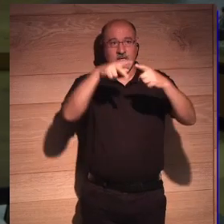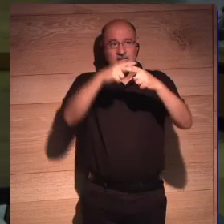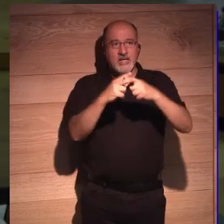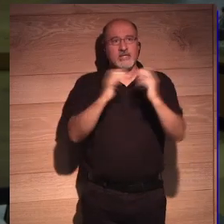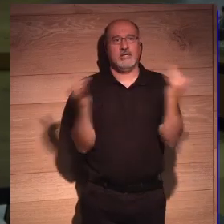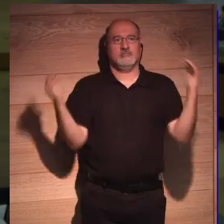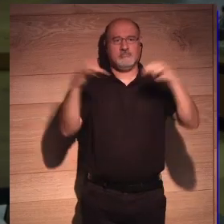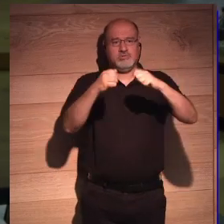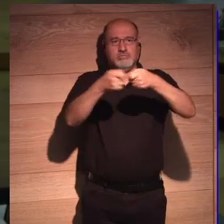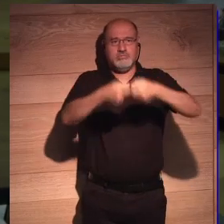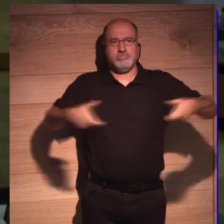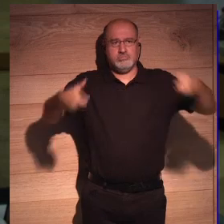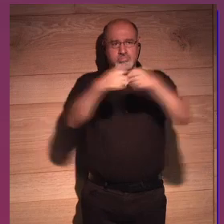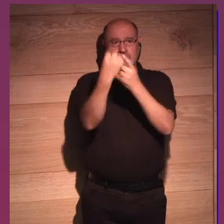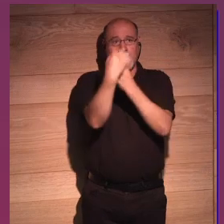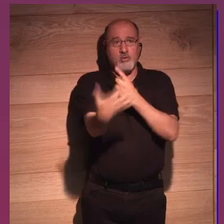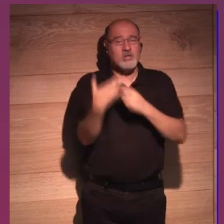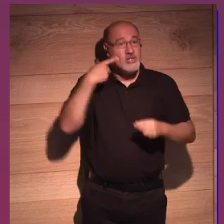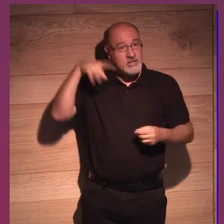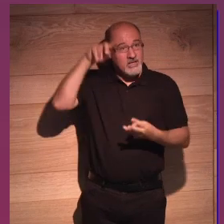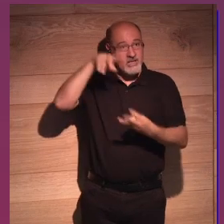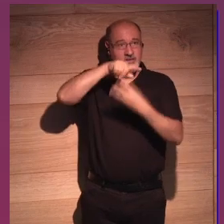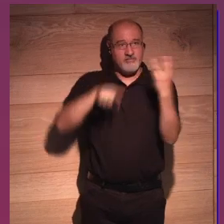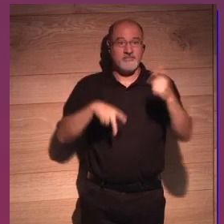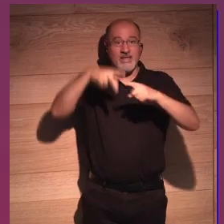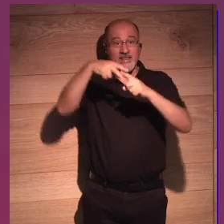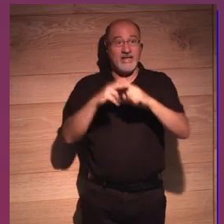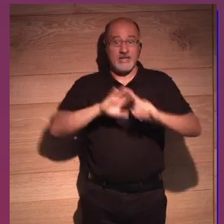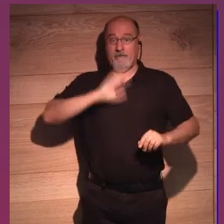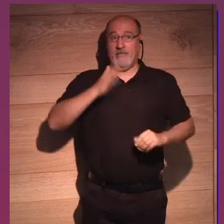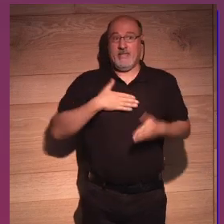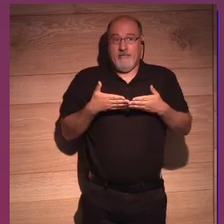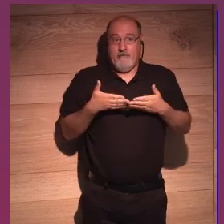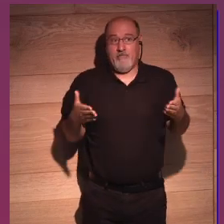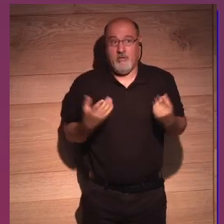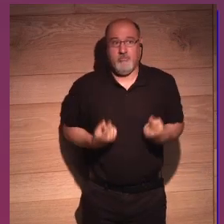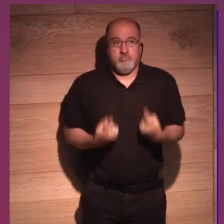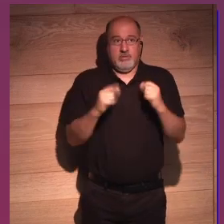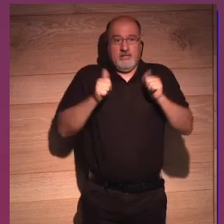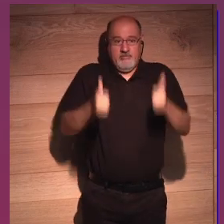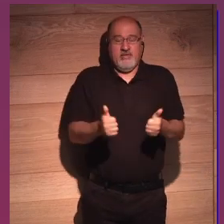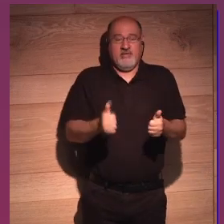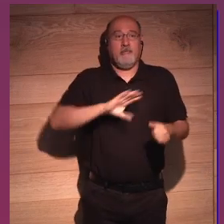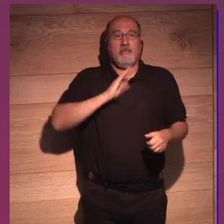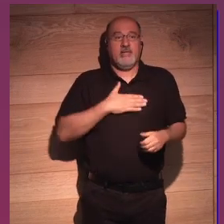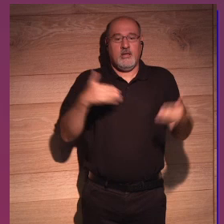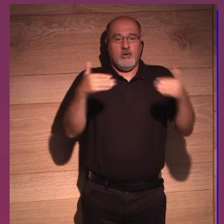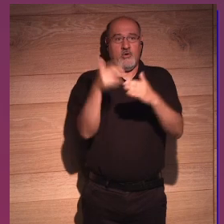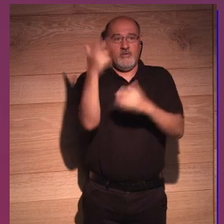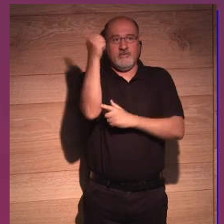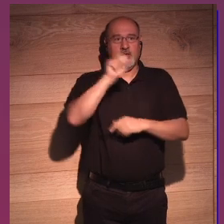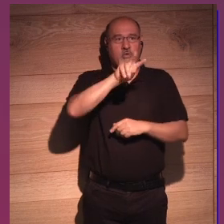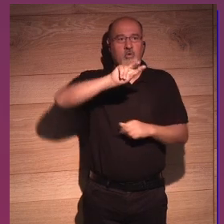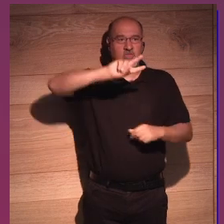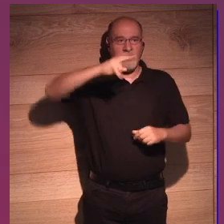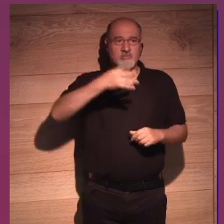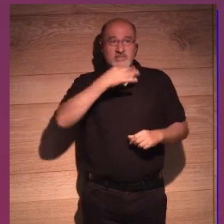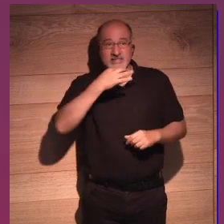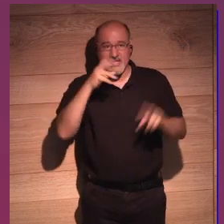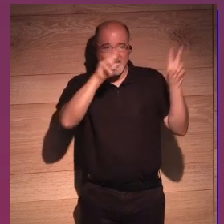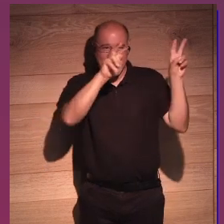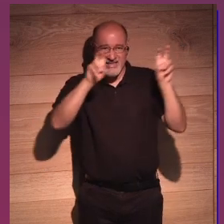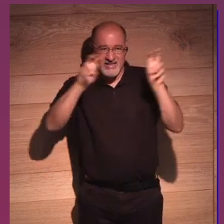our workshops, meetings and experiences. Workshops will happen starting tomorrow, Thursday and Friday